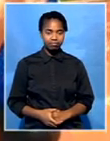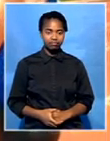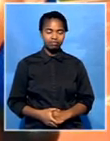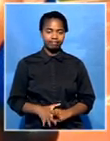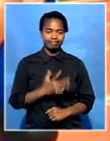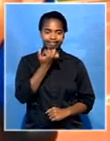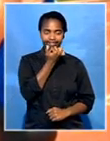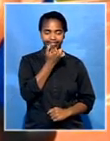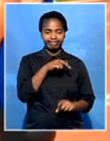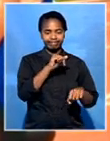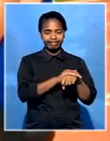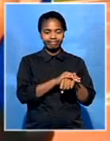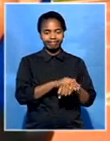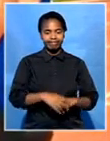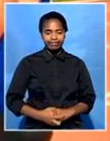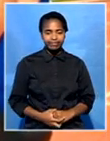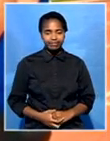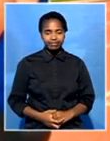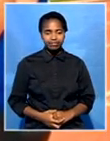Excuse me.